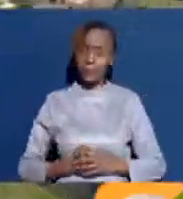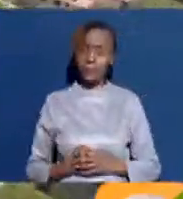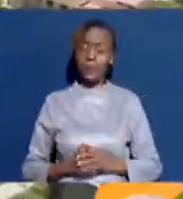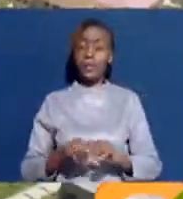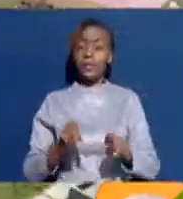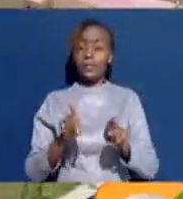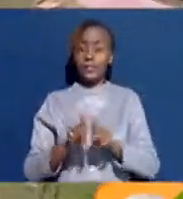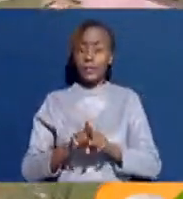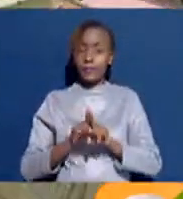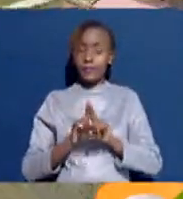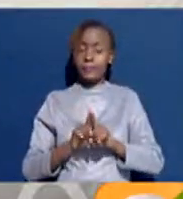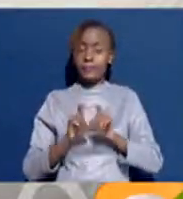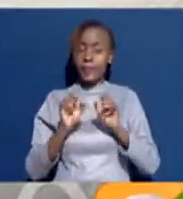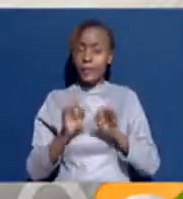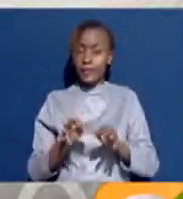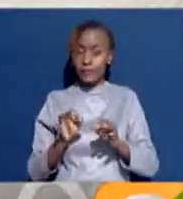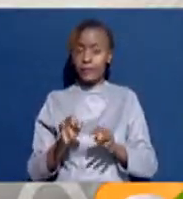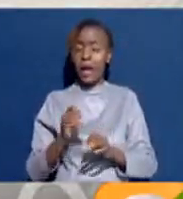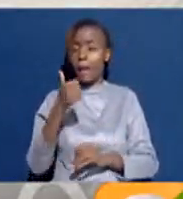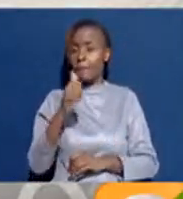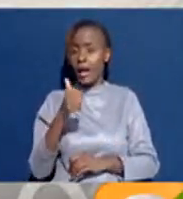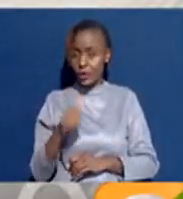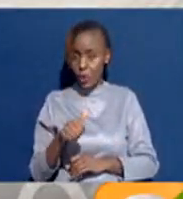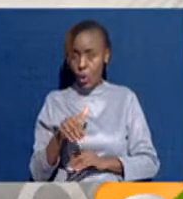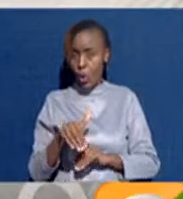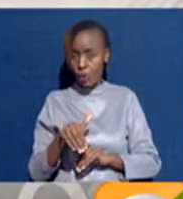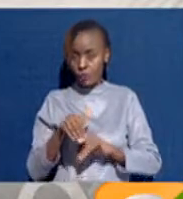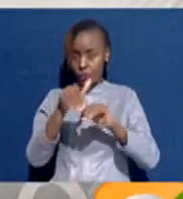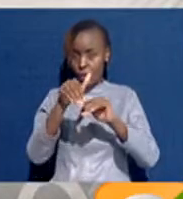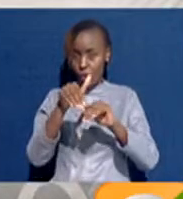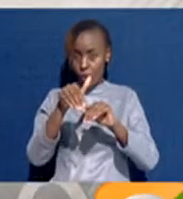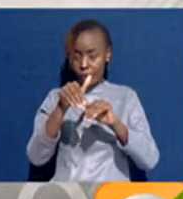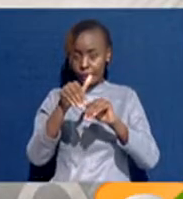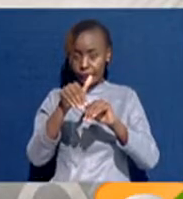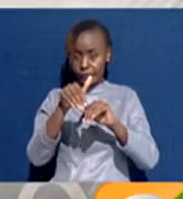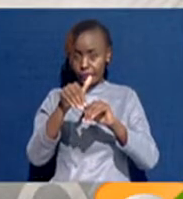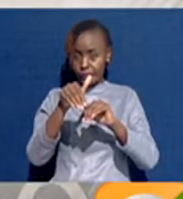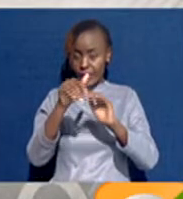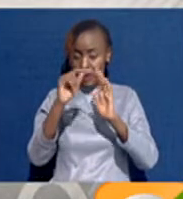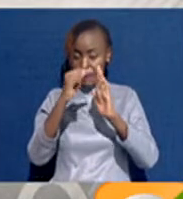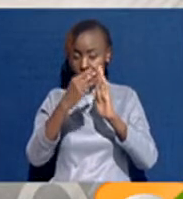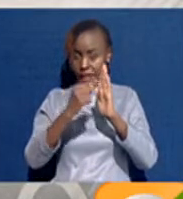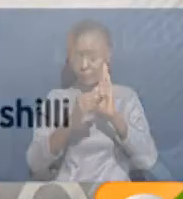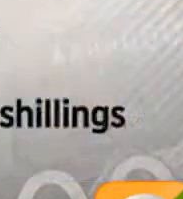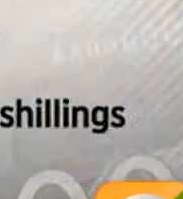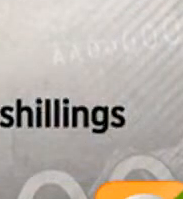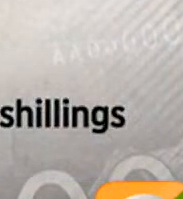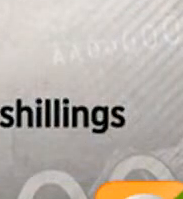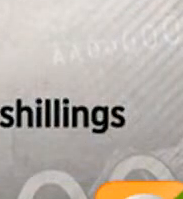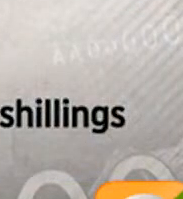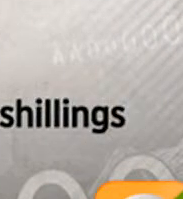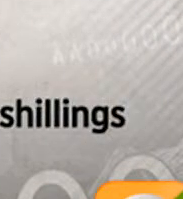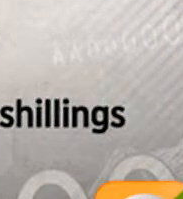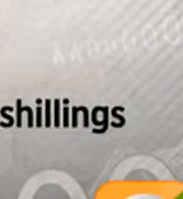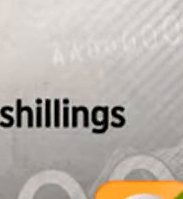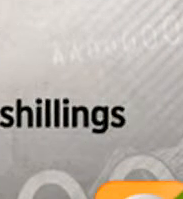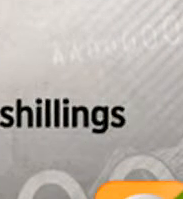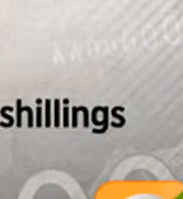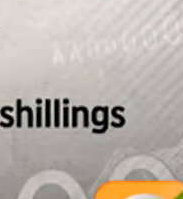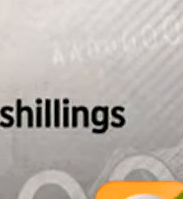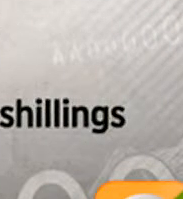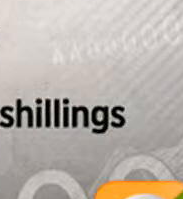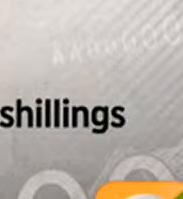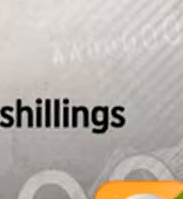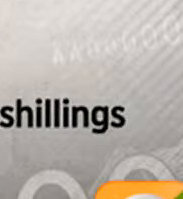And a person who fails to comply with or contravenes any of the orders or directions of the board under this Act shall